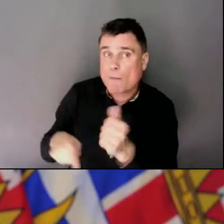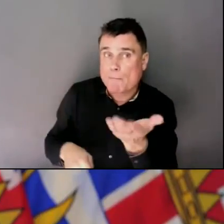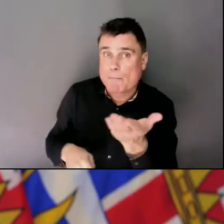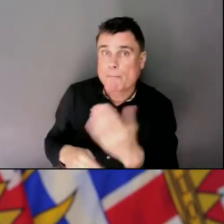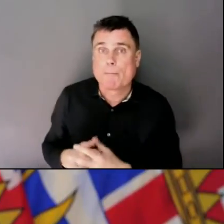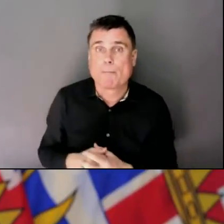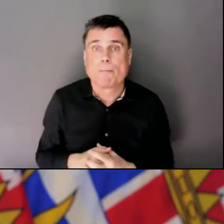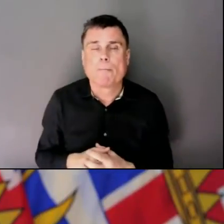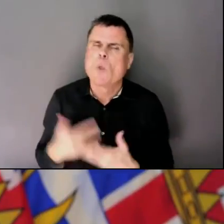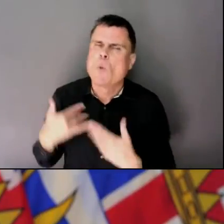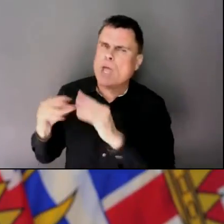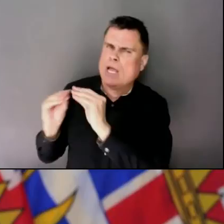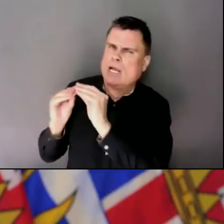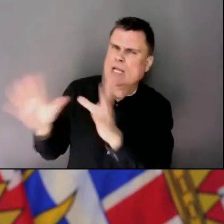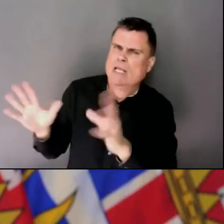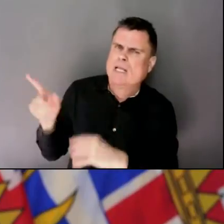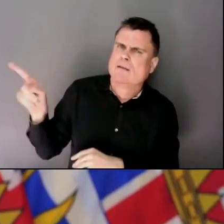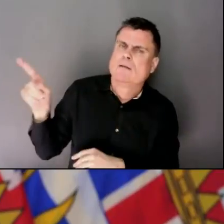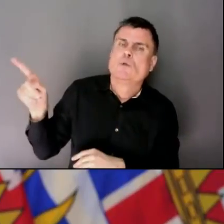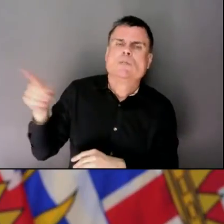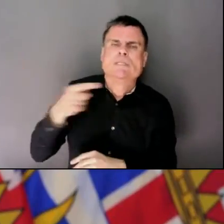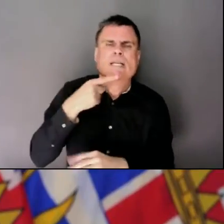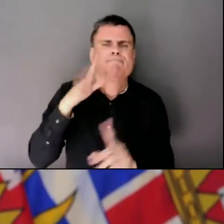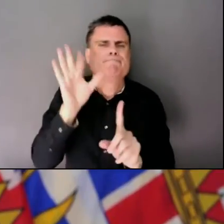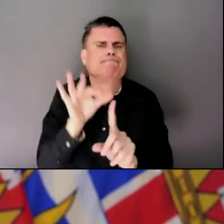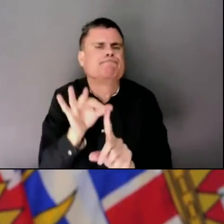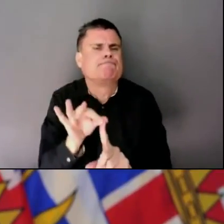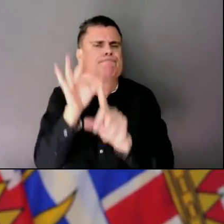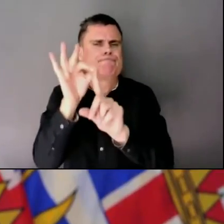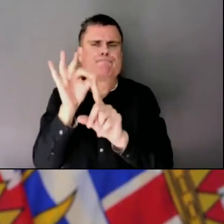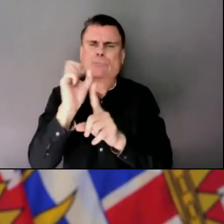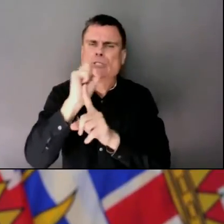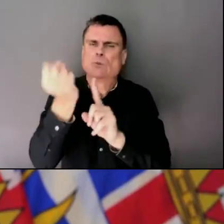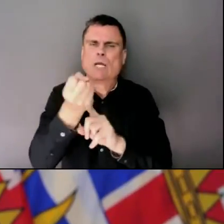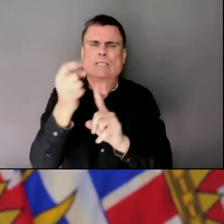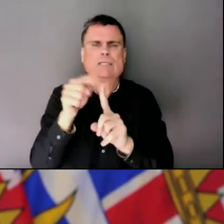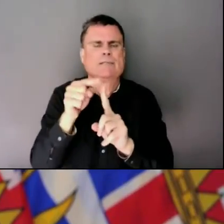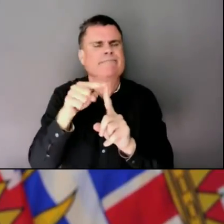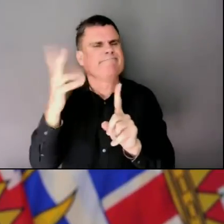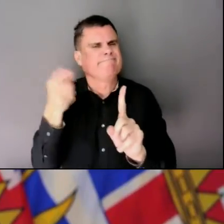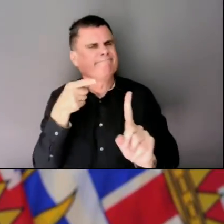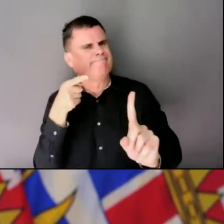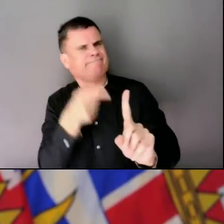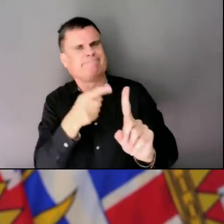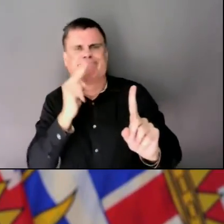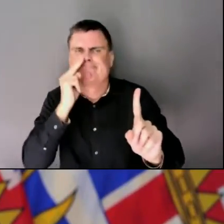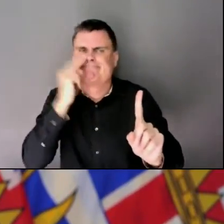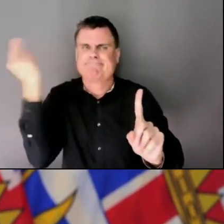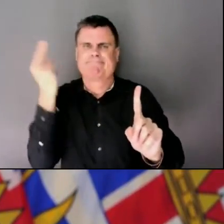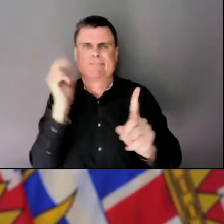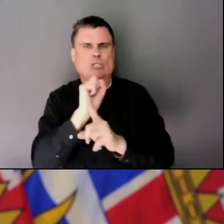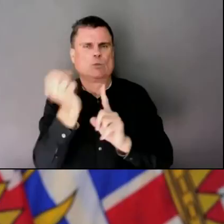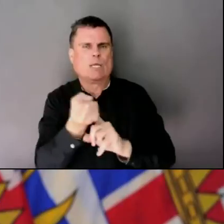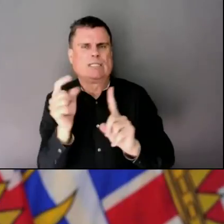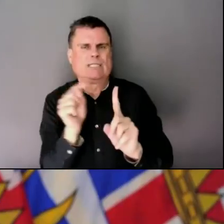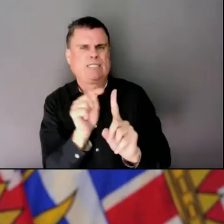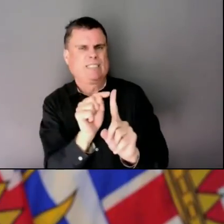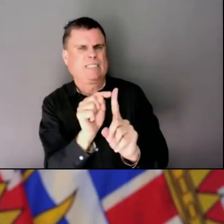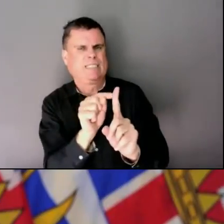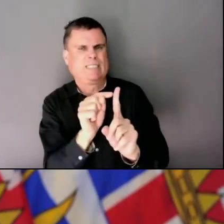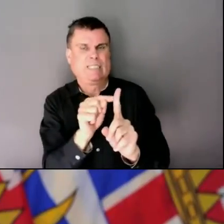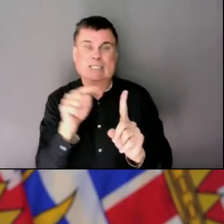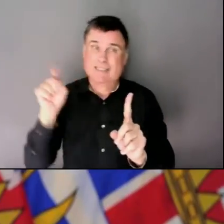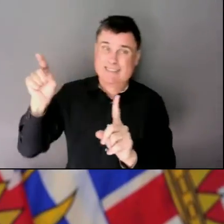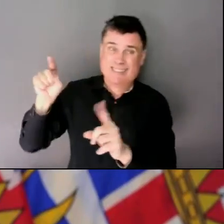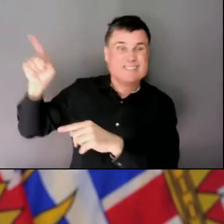some clarity that when they say exceptional circumstances, what could those be except the delays in our supply? What could those exceptional circumstances